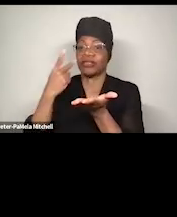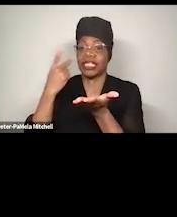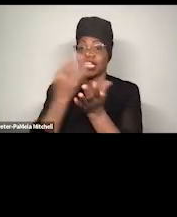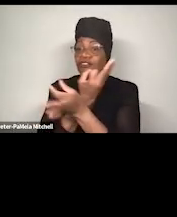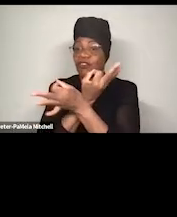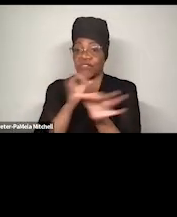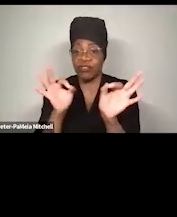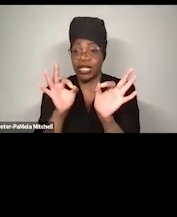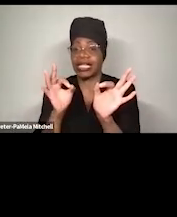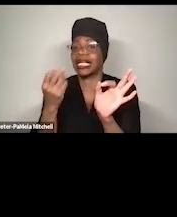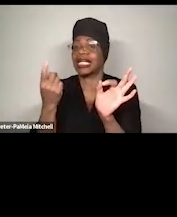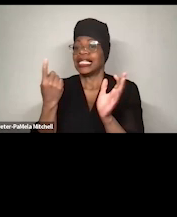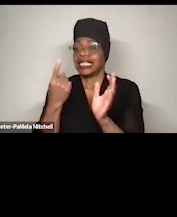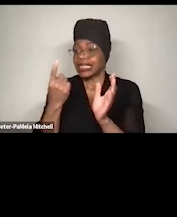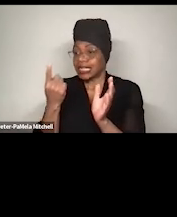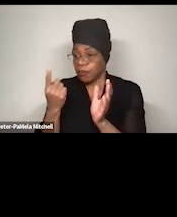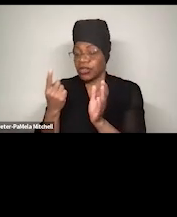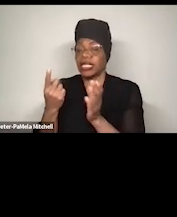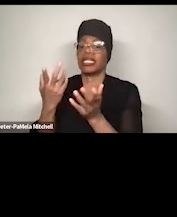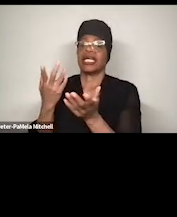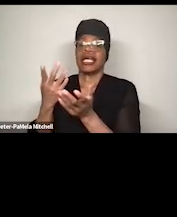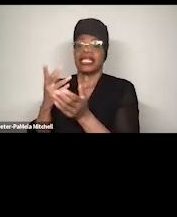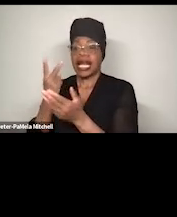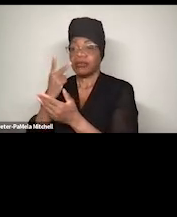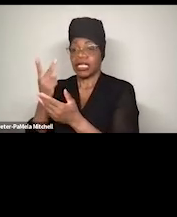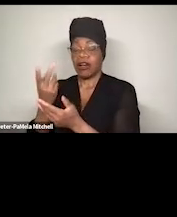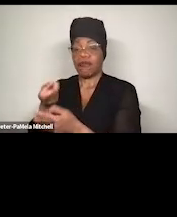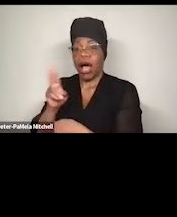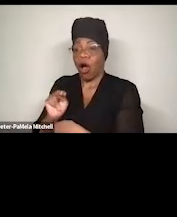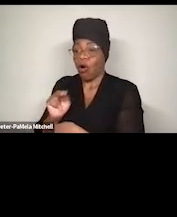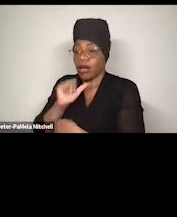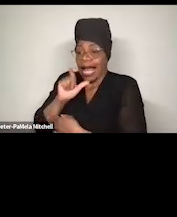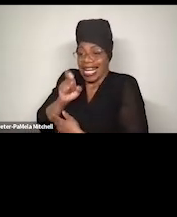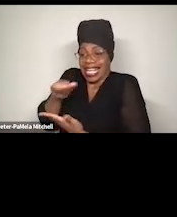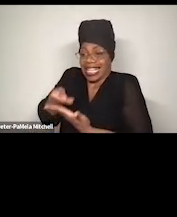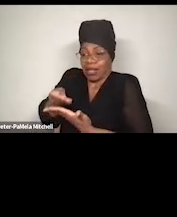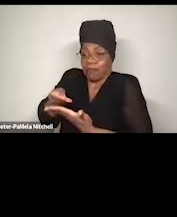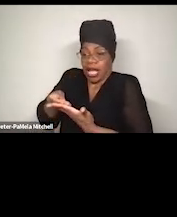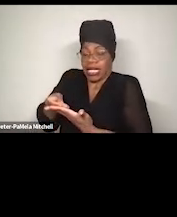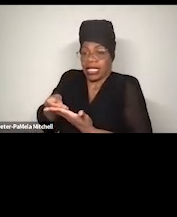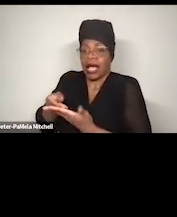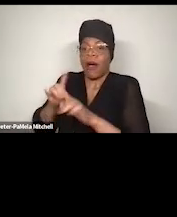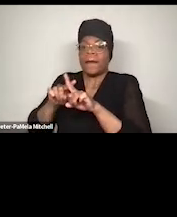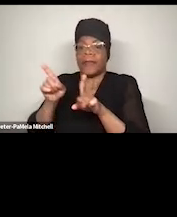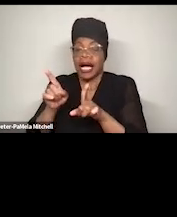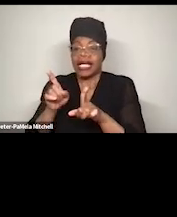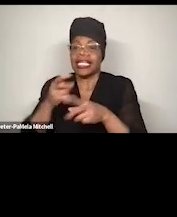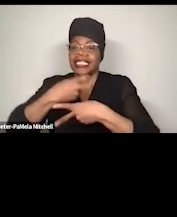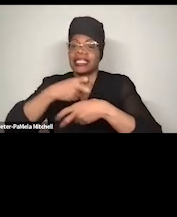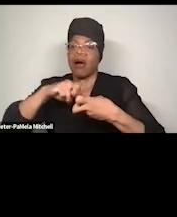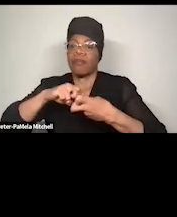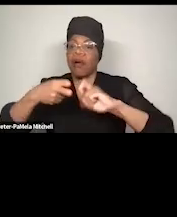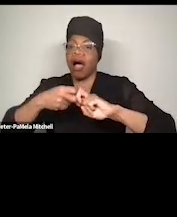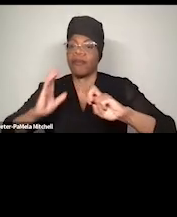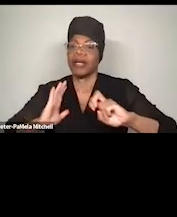This is like a side thing for me. I don't need this money to survive myself. So I'm just seeing her. But this is a problem in our treatment landscape. This